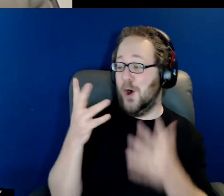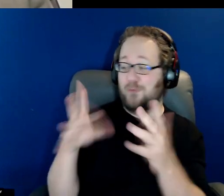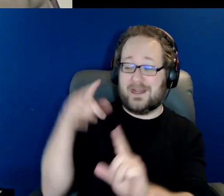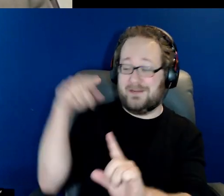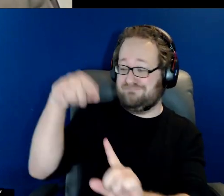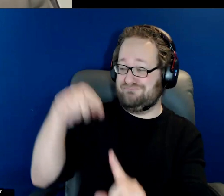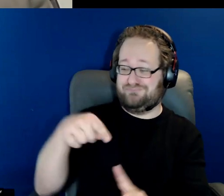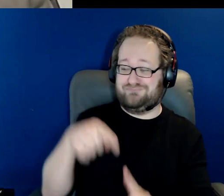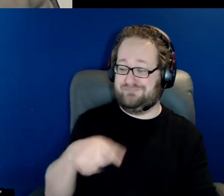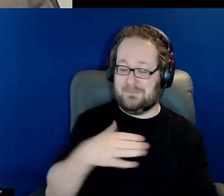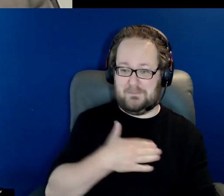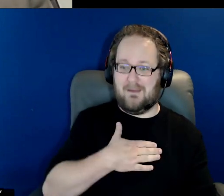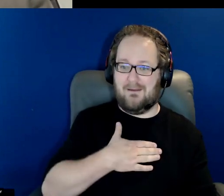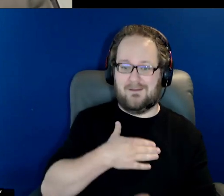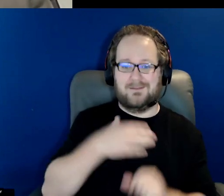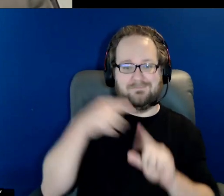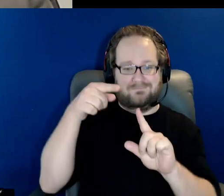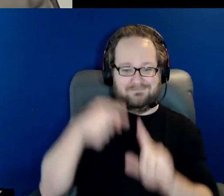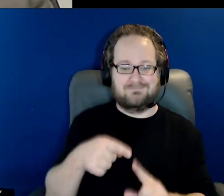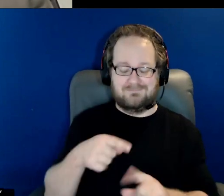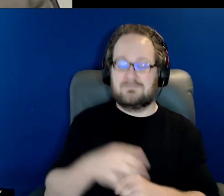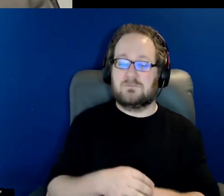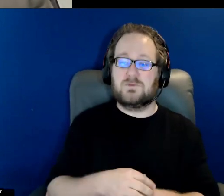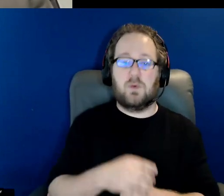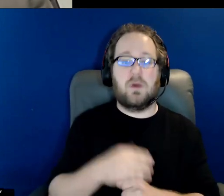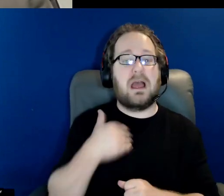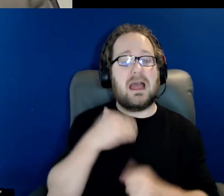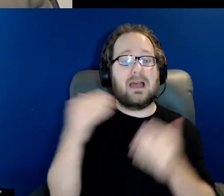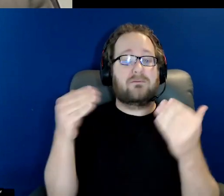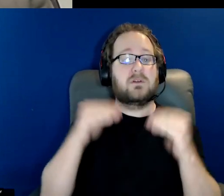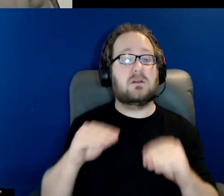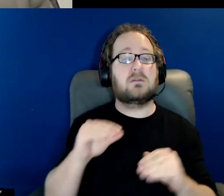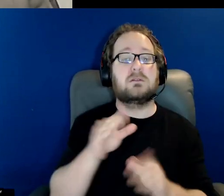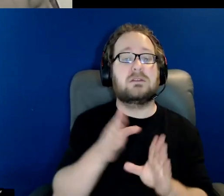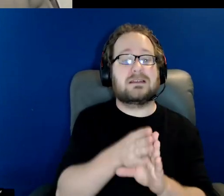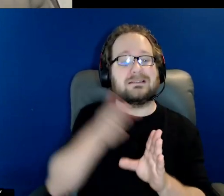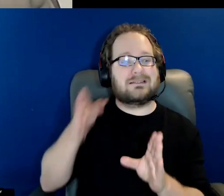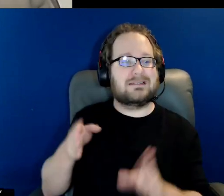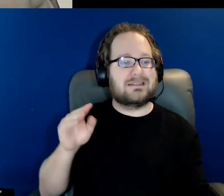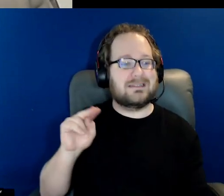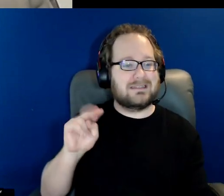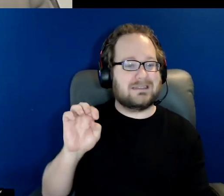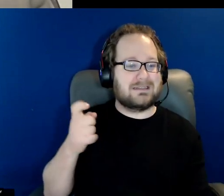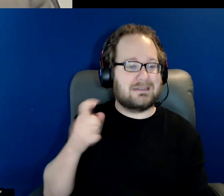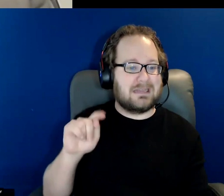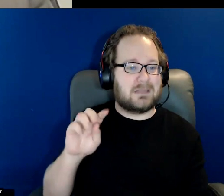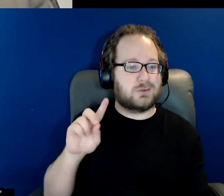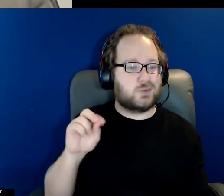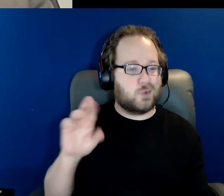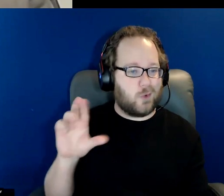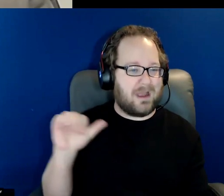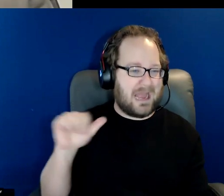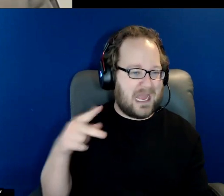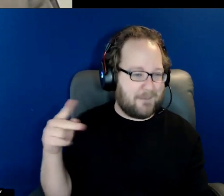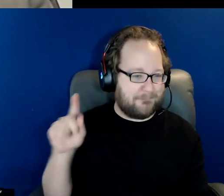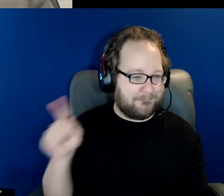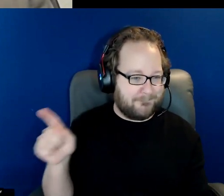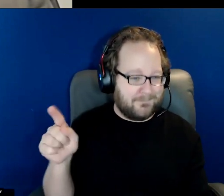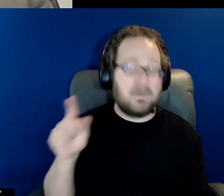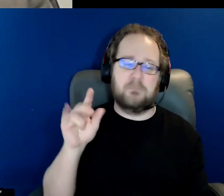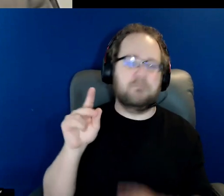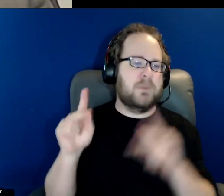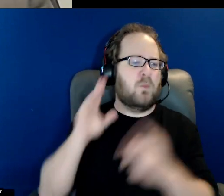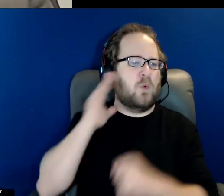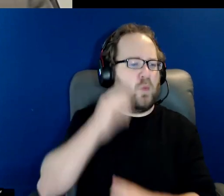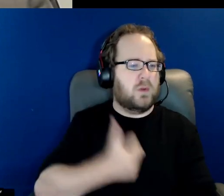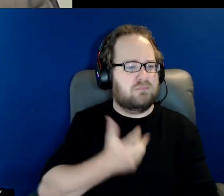Take advantage of what technology offers. There's this thing called the Nextdoor app, and typically people will talk about their experiences as these things are